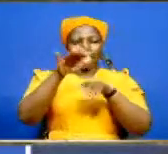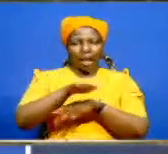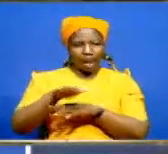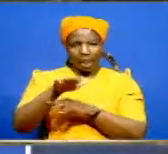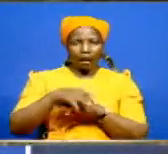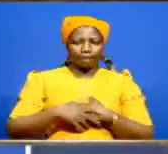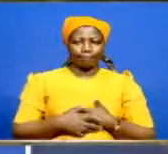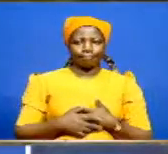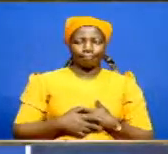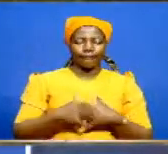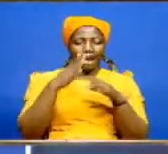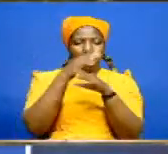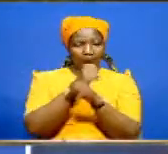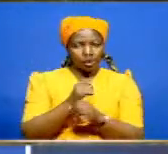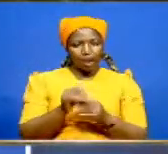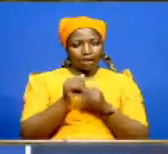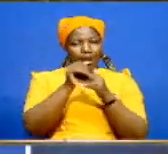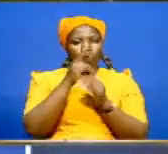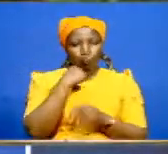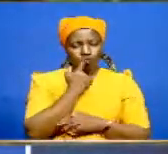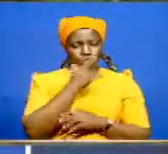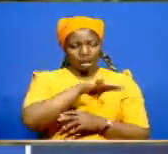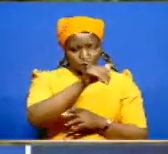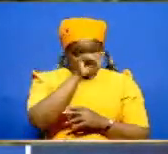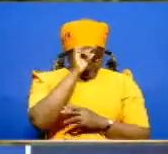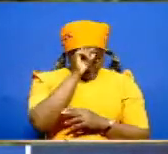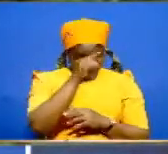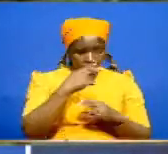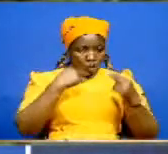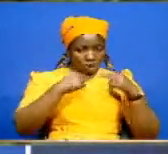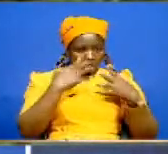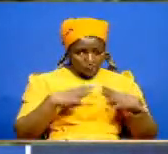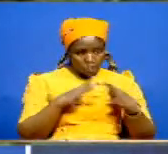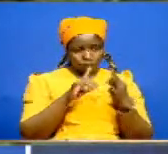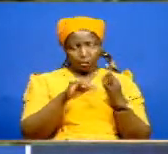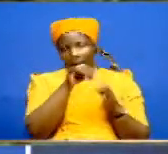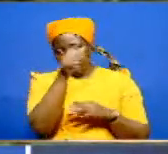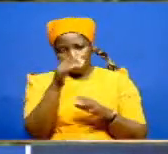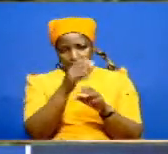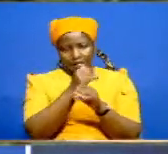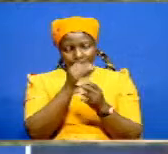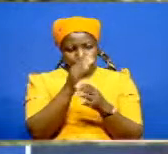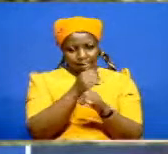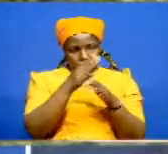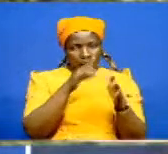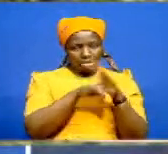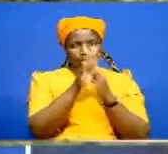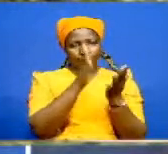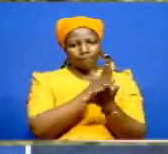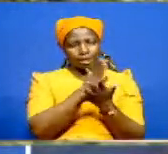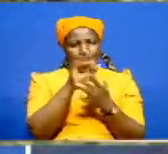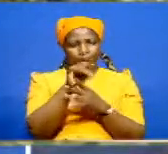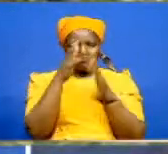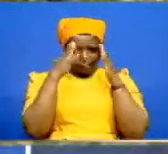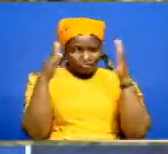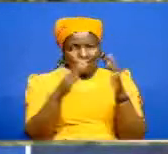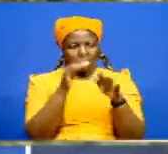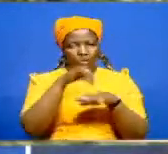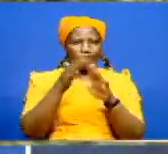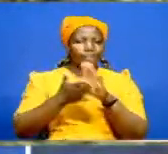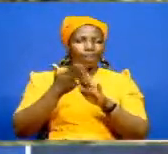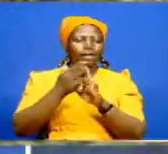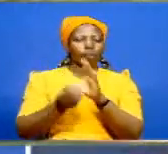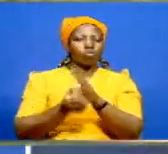The association, spearheaded by county governments, hoteliers and other stakeholders in the sector, will capitalize on the fast-growing domestic